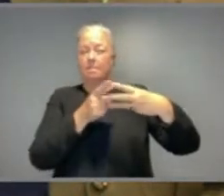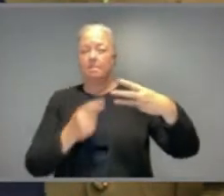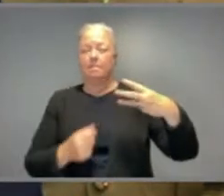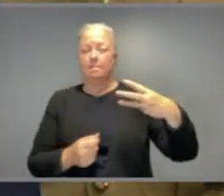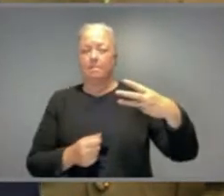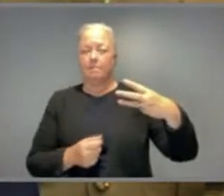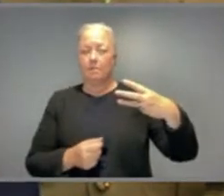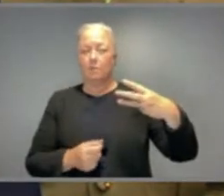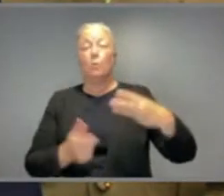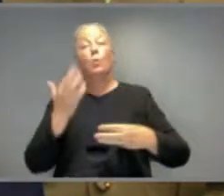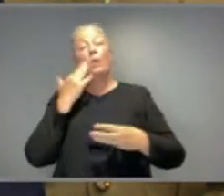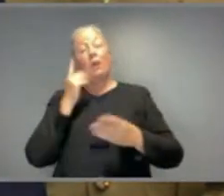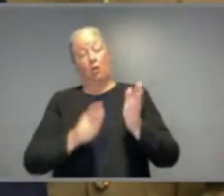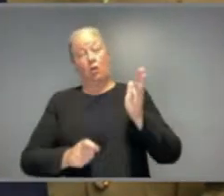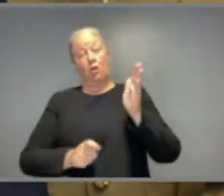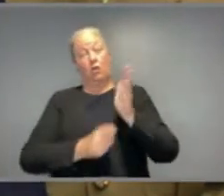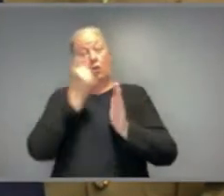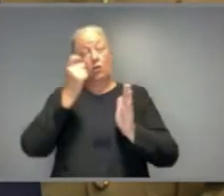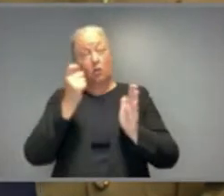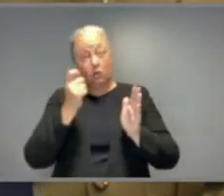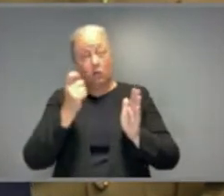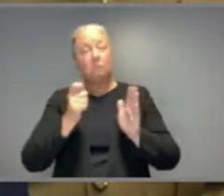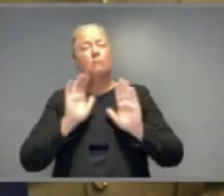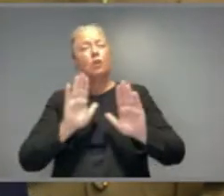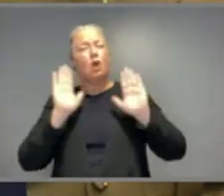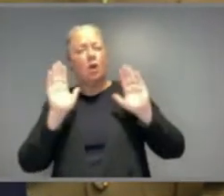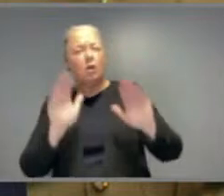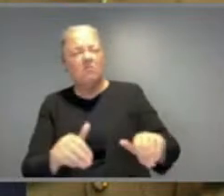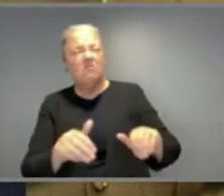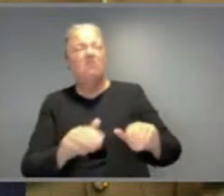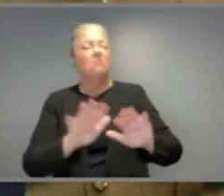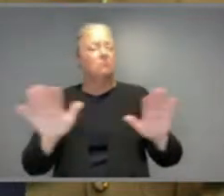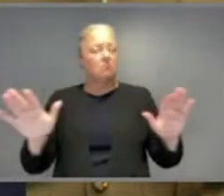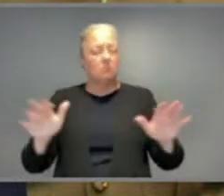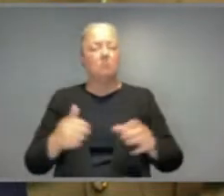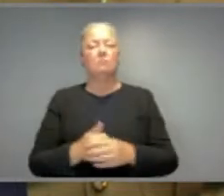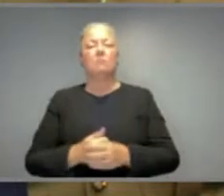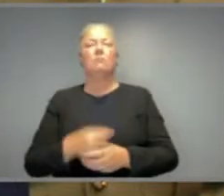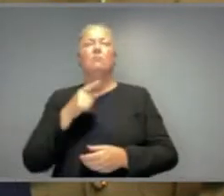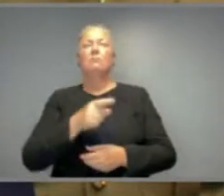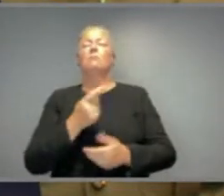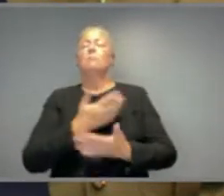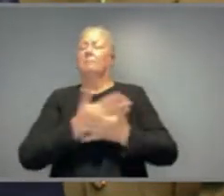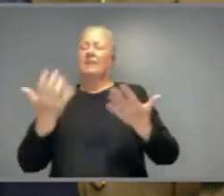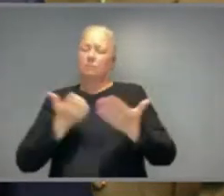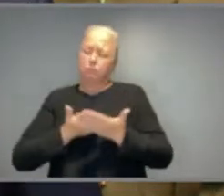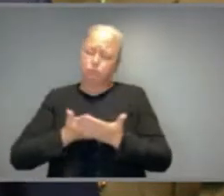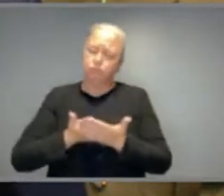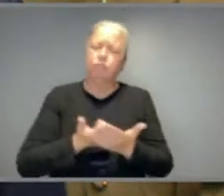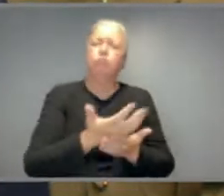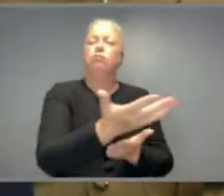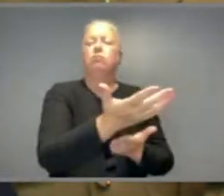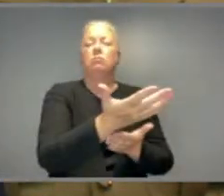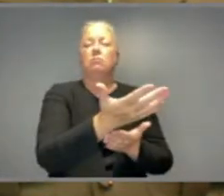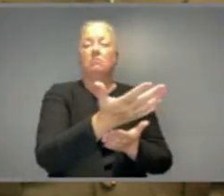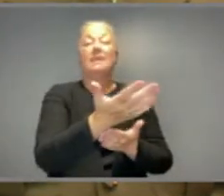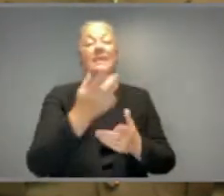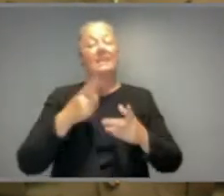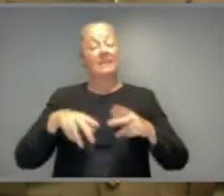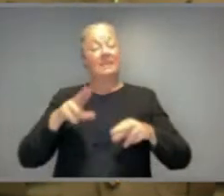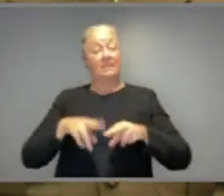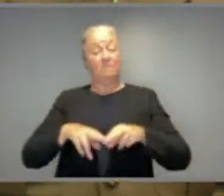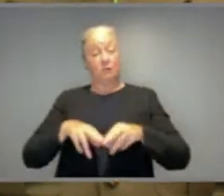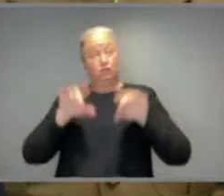lockdowns and their costs are very significant. So should Australia see